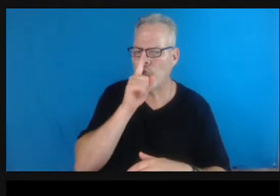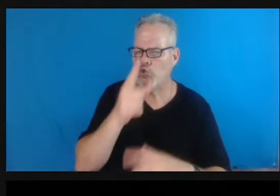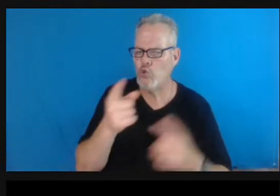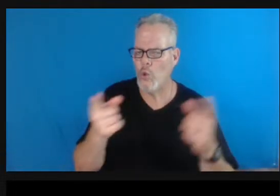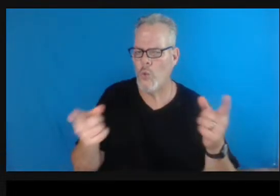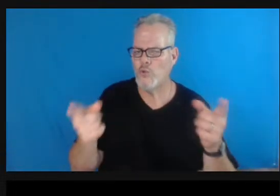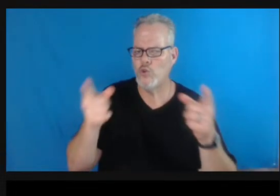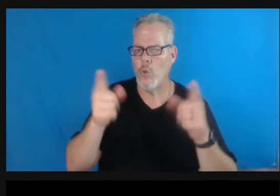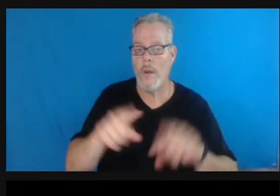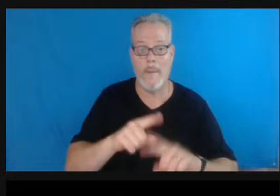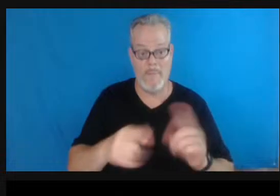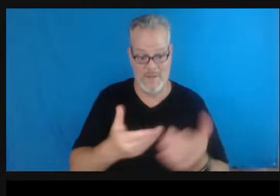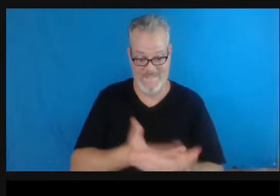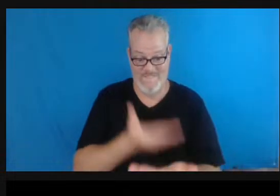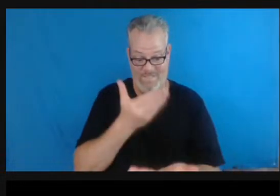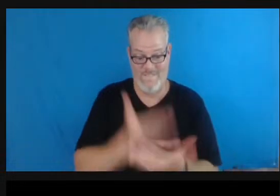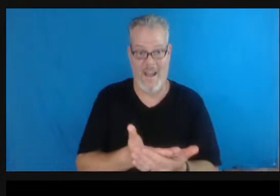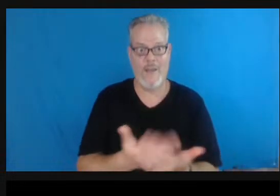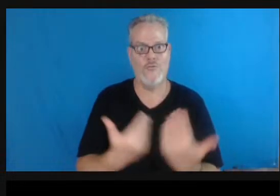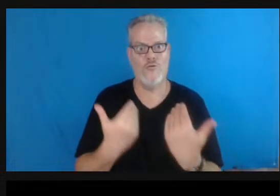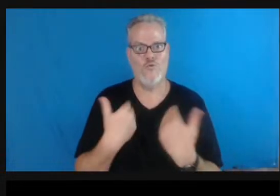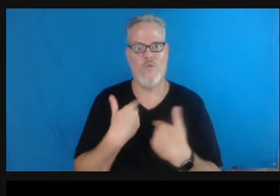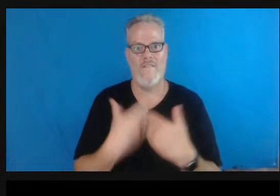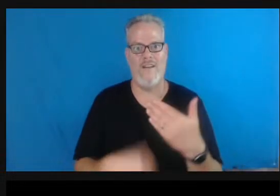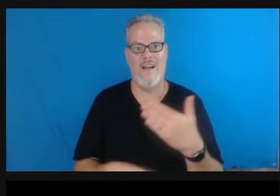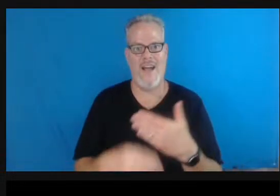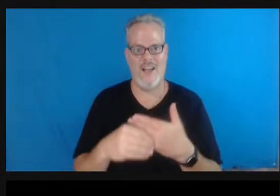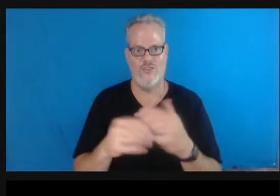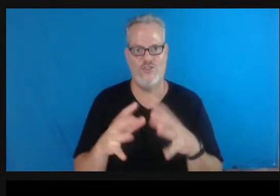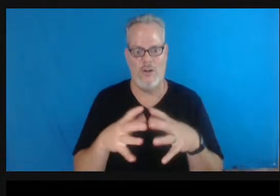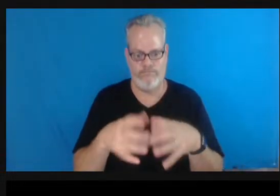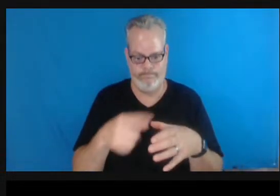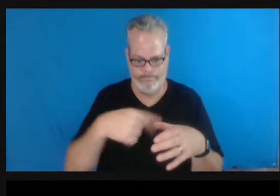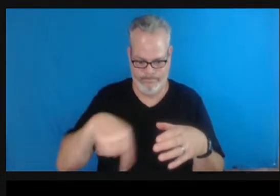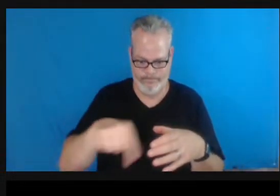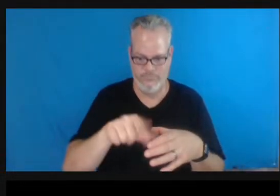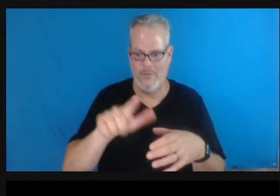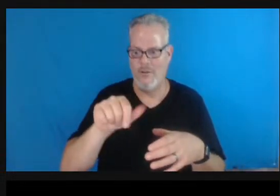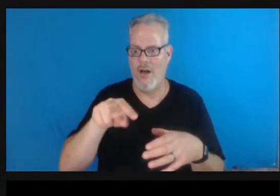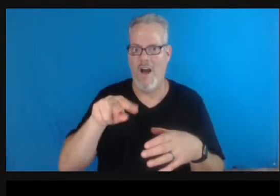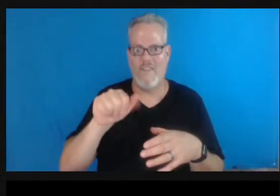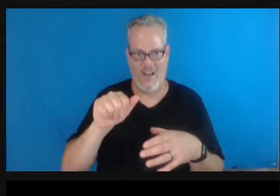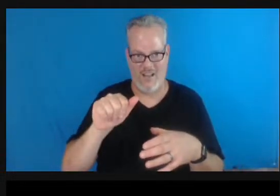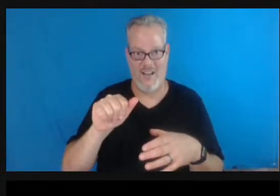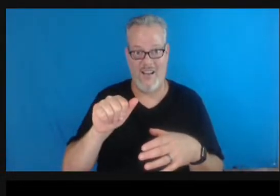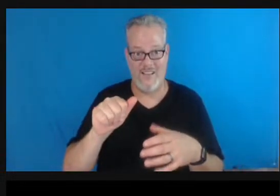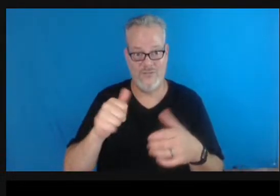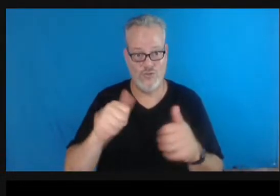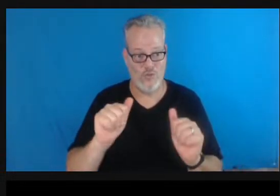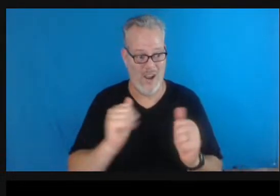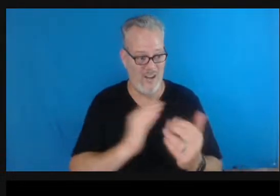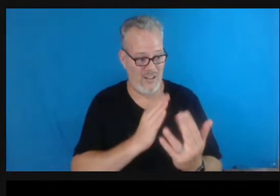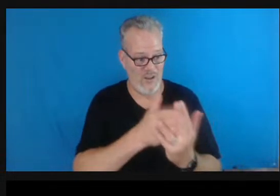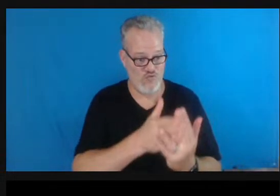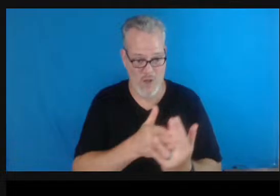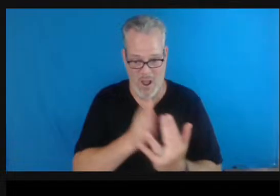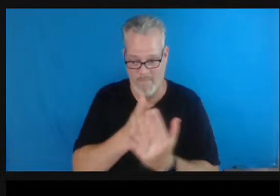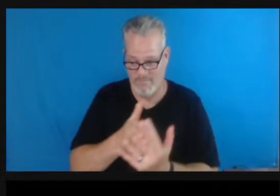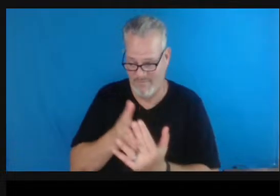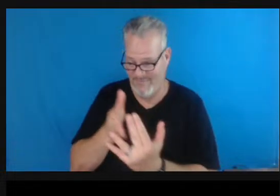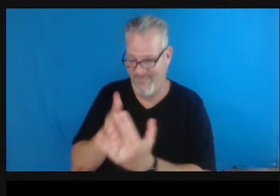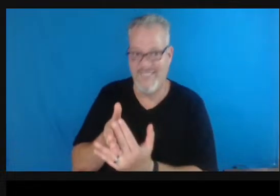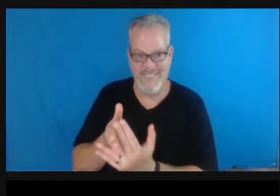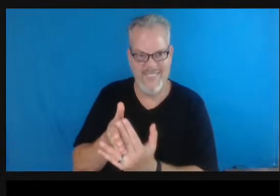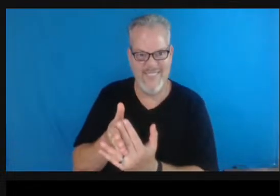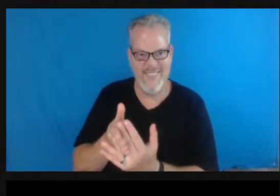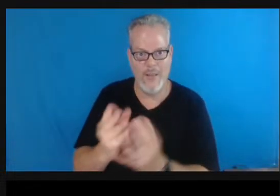the fact that you have this extra body of lava, and if we're going to start comparing to Kīlauea Iki, and we had erupt through a lava lake, and that adds this drain